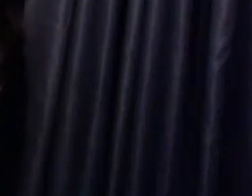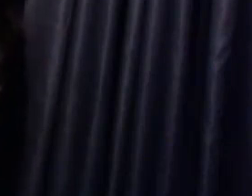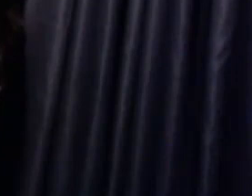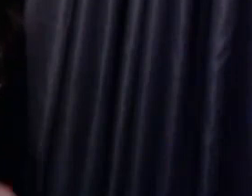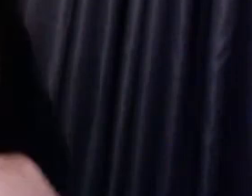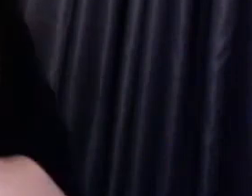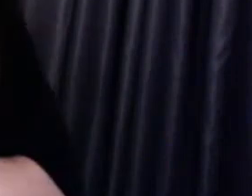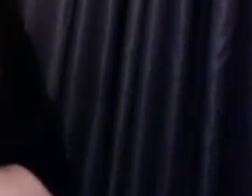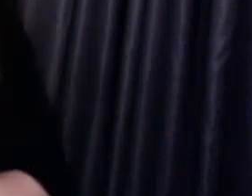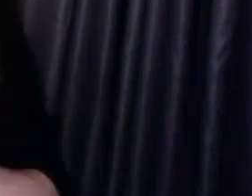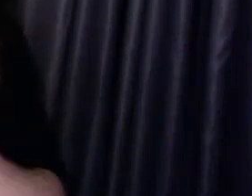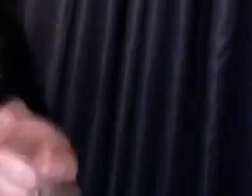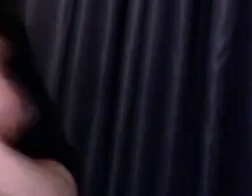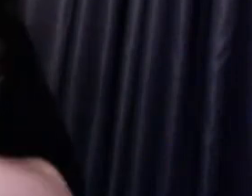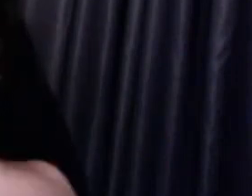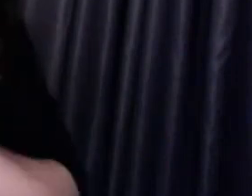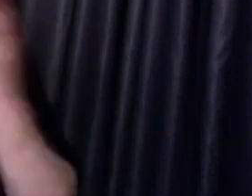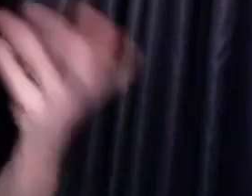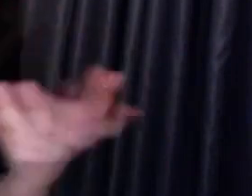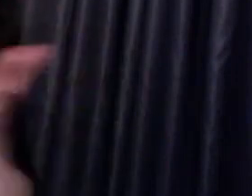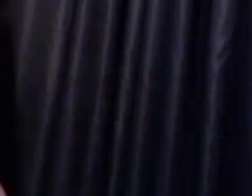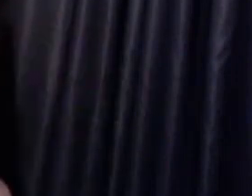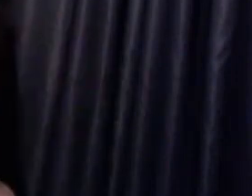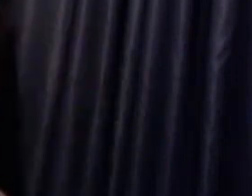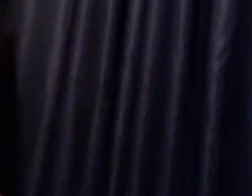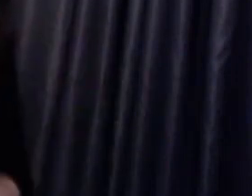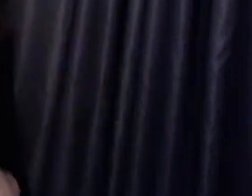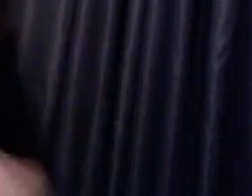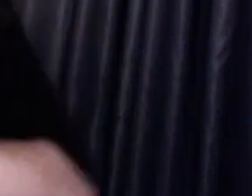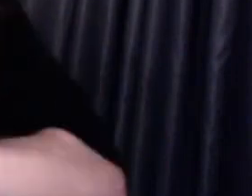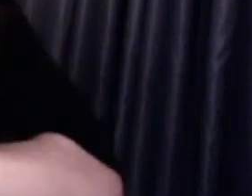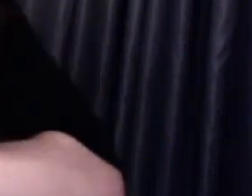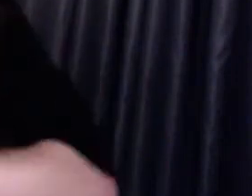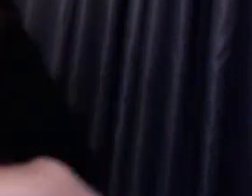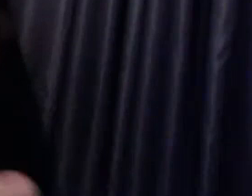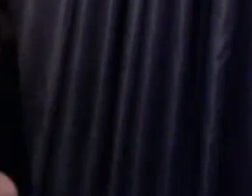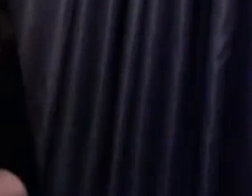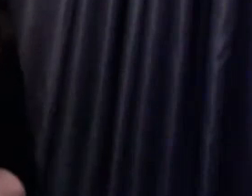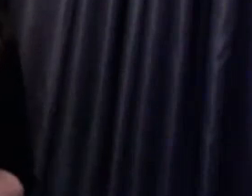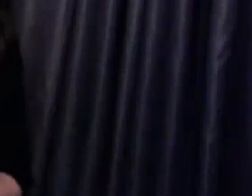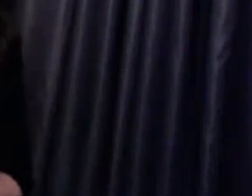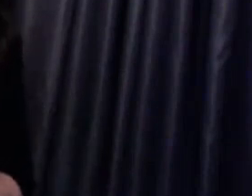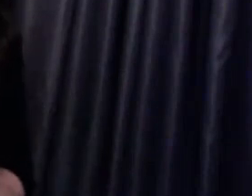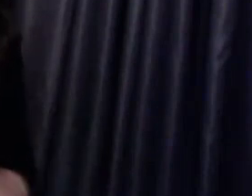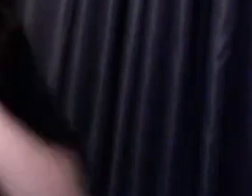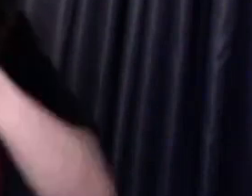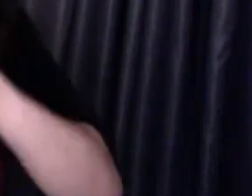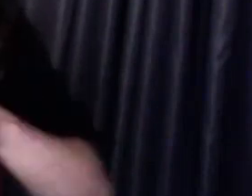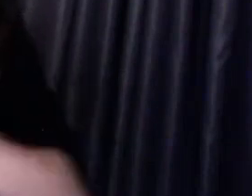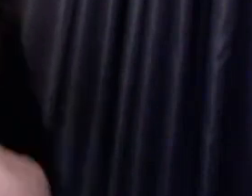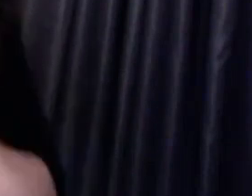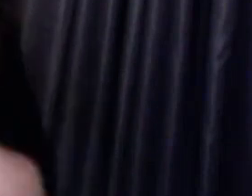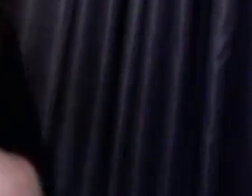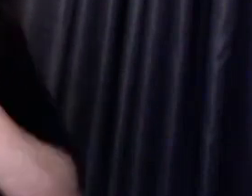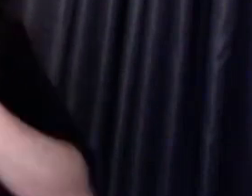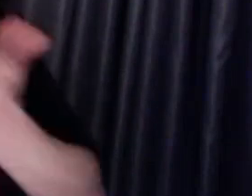getting shifted around, so I don't know off the top of my head like what that looks like. But depending on the specific services you're interested